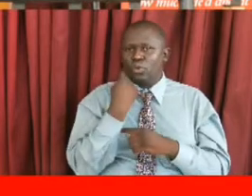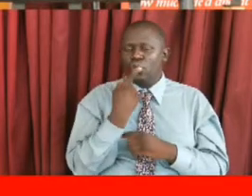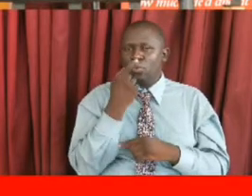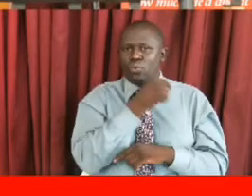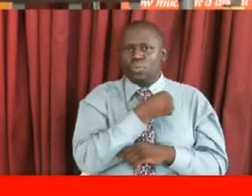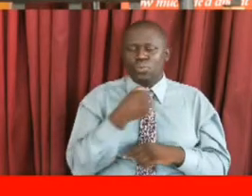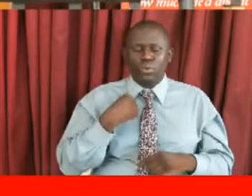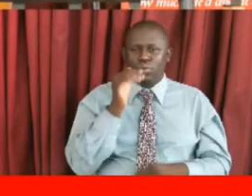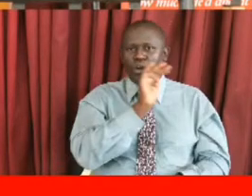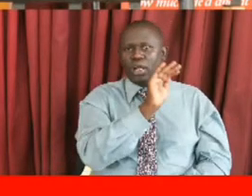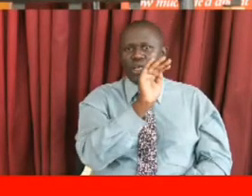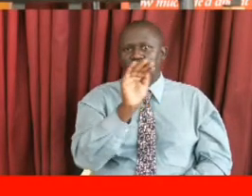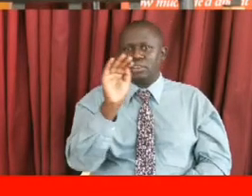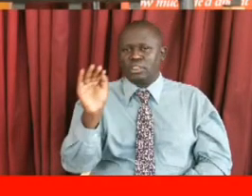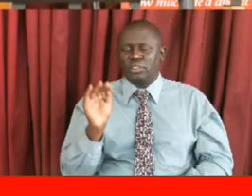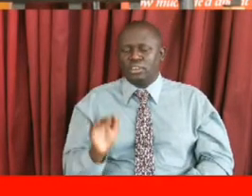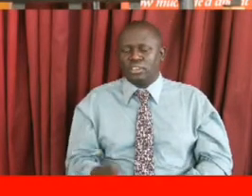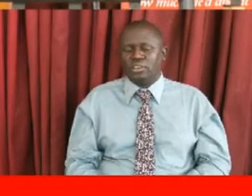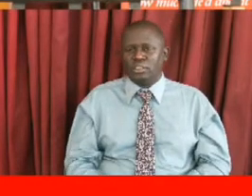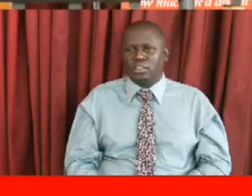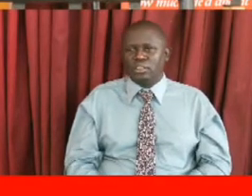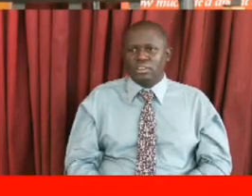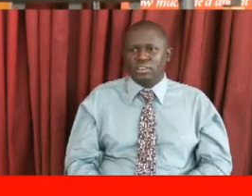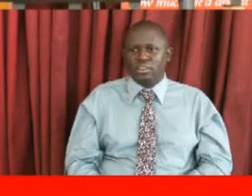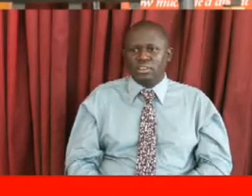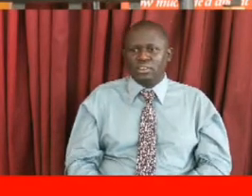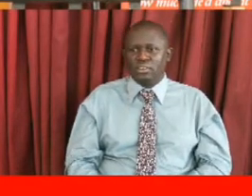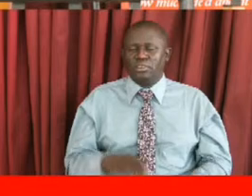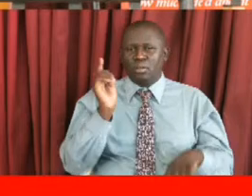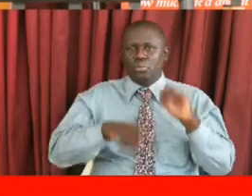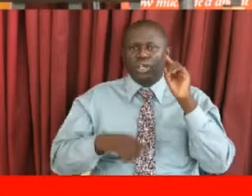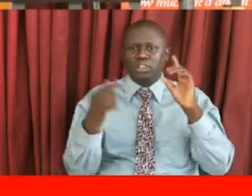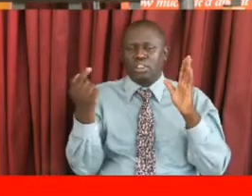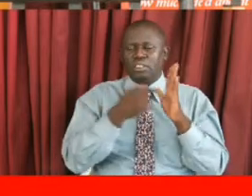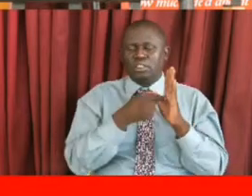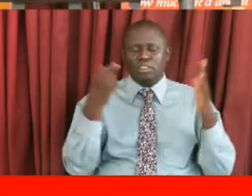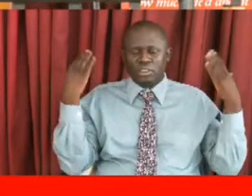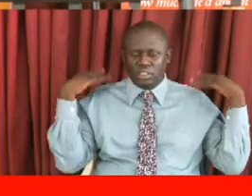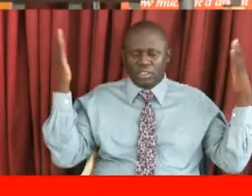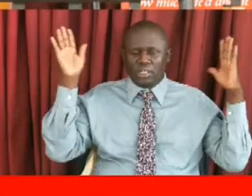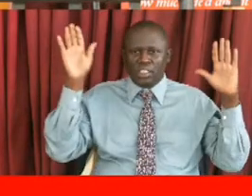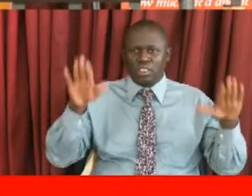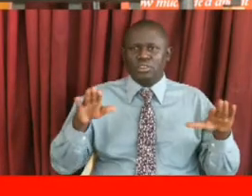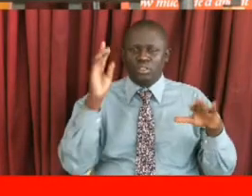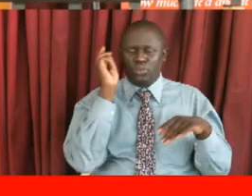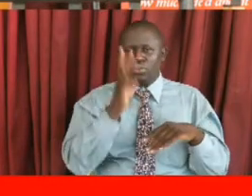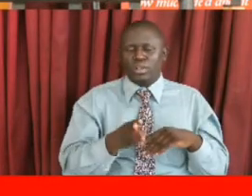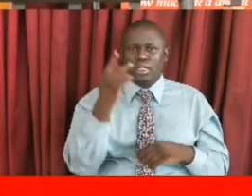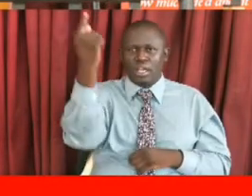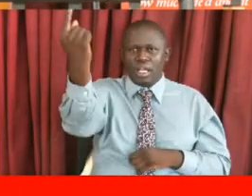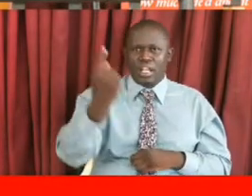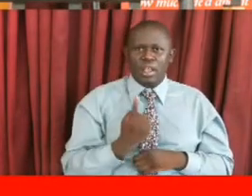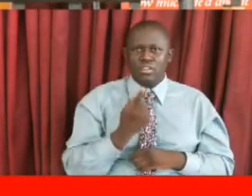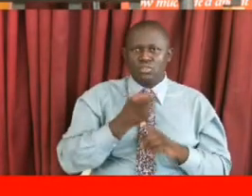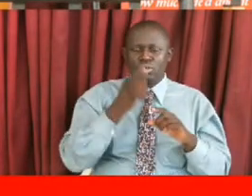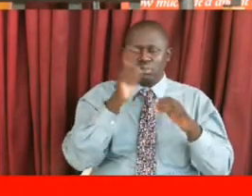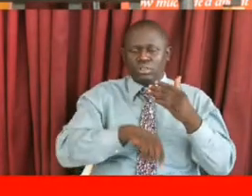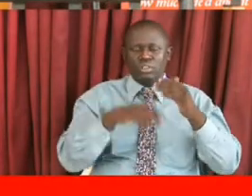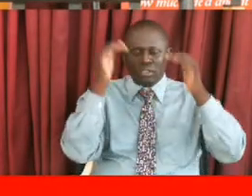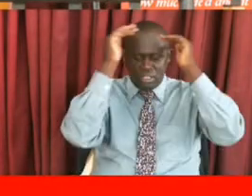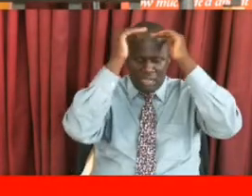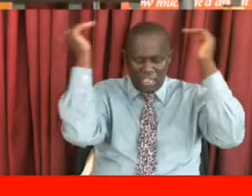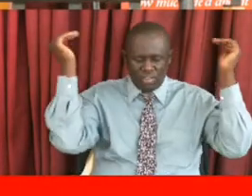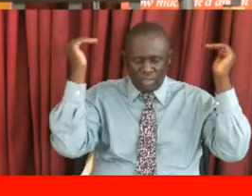is this that this angel will come from Heaven he